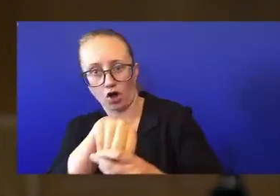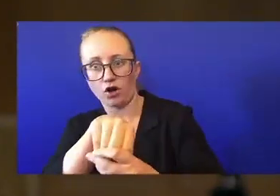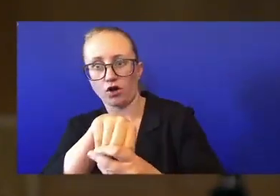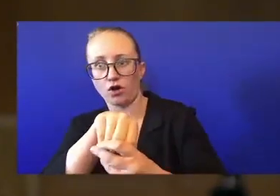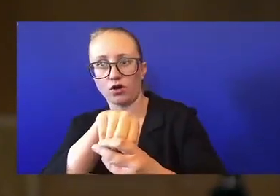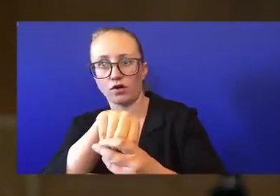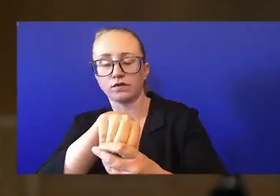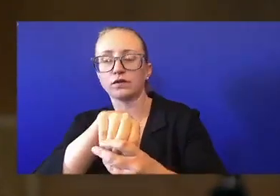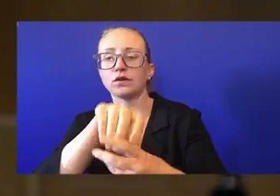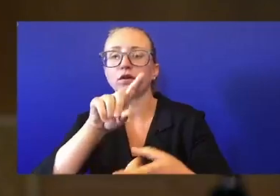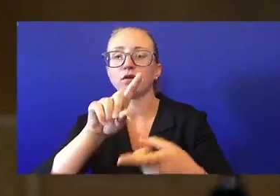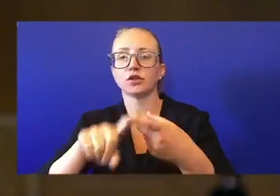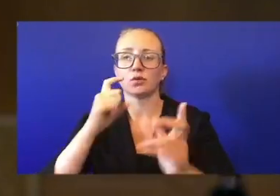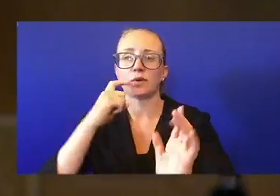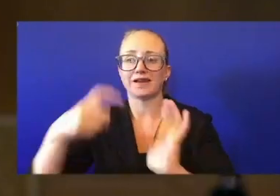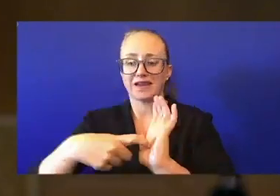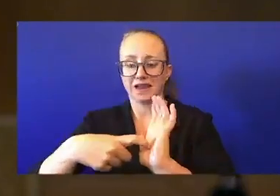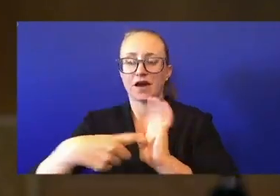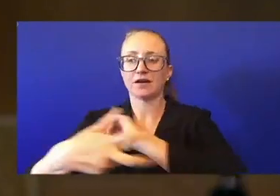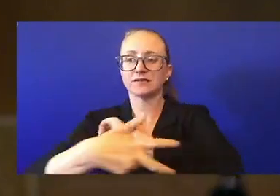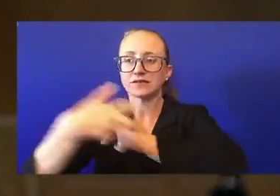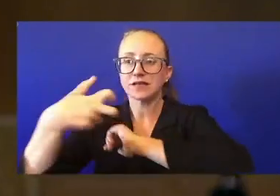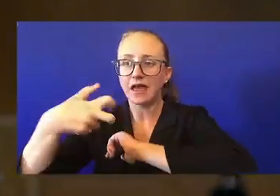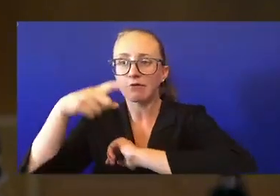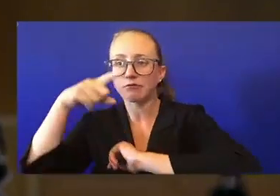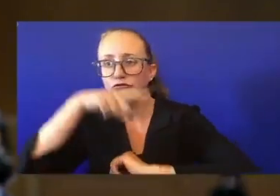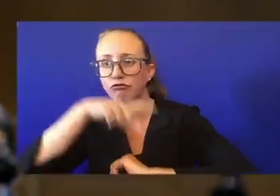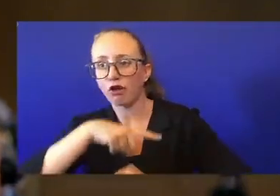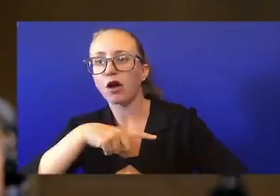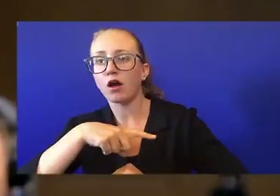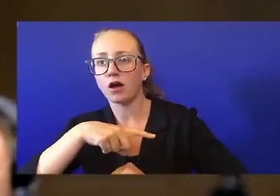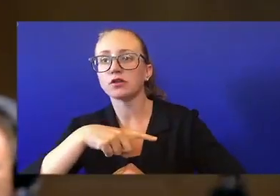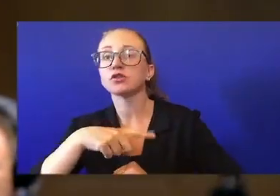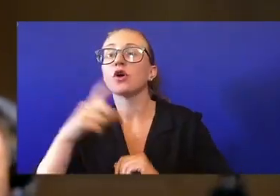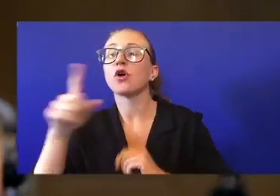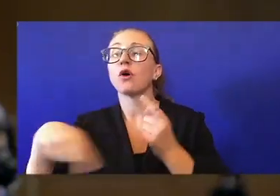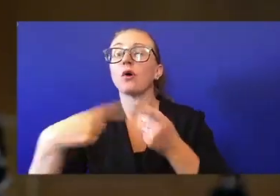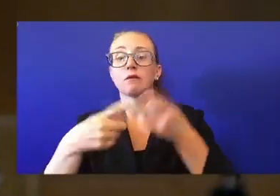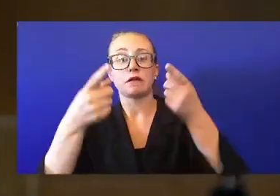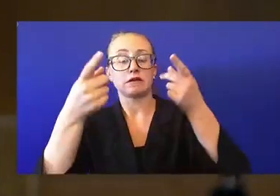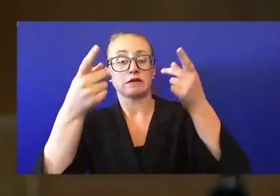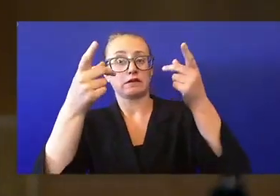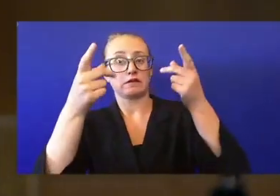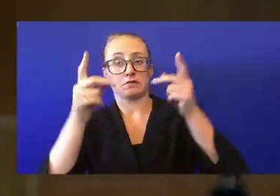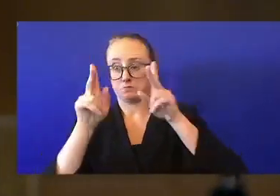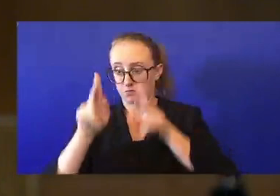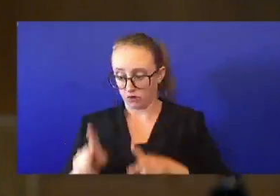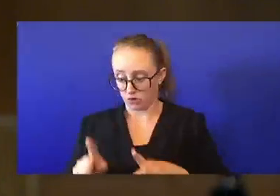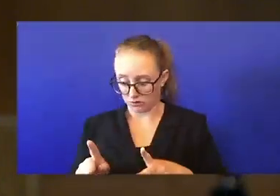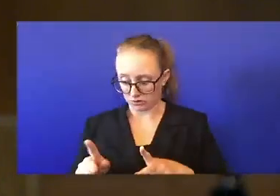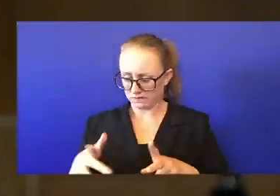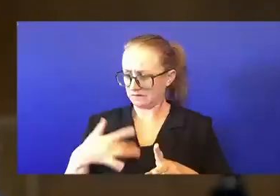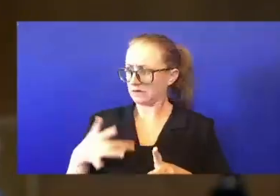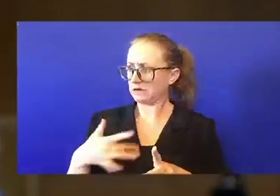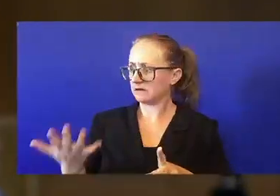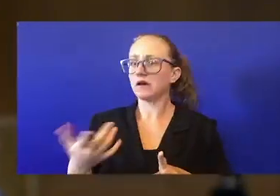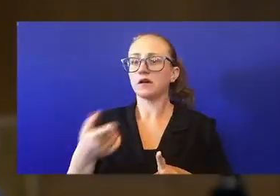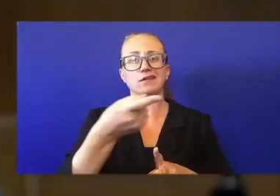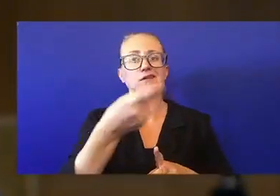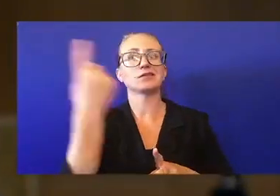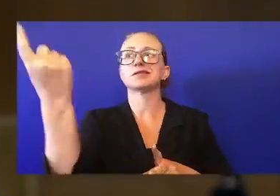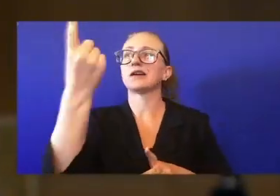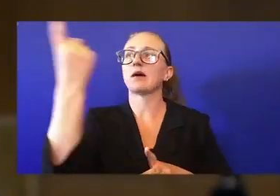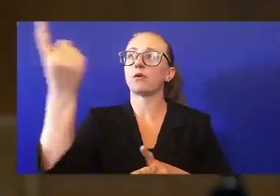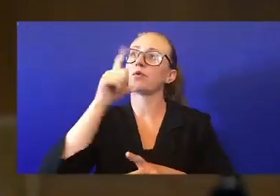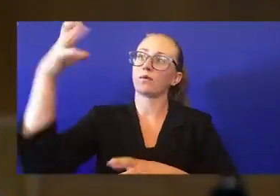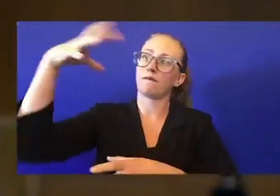identify a fraud or scam. And so when it's happening at an individual level, there is some question as to who steps in and uses these powerful systems to